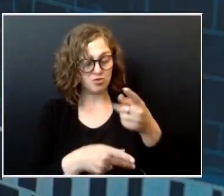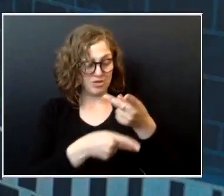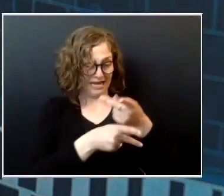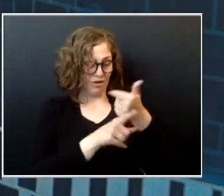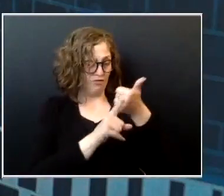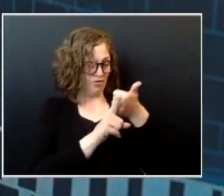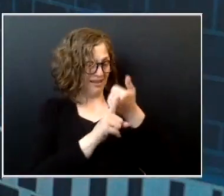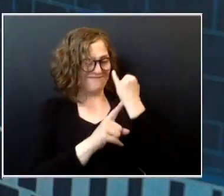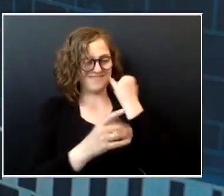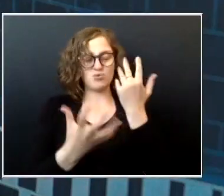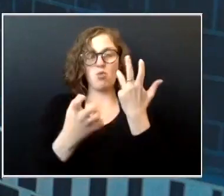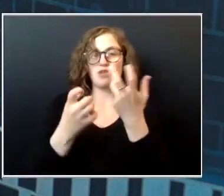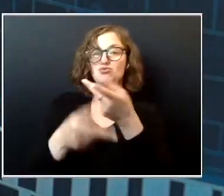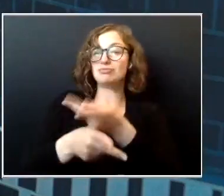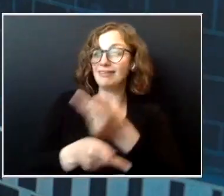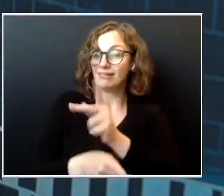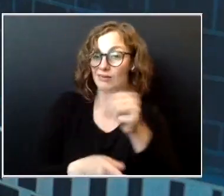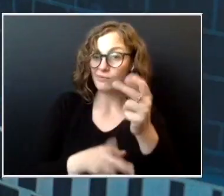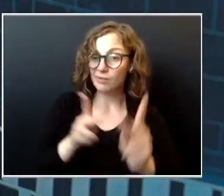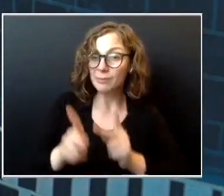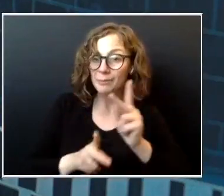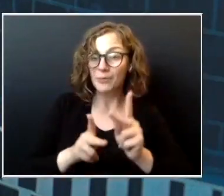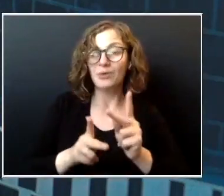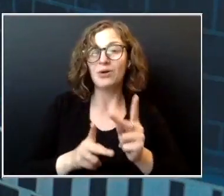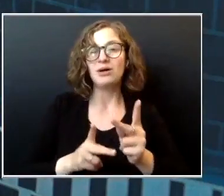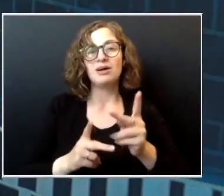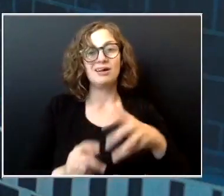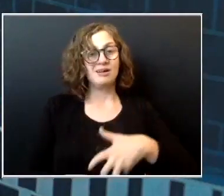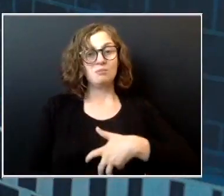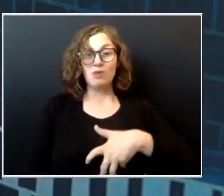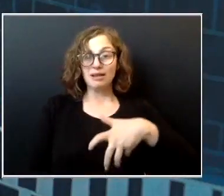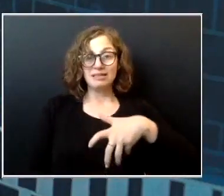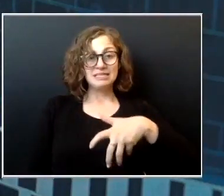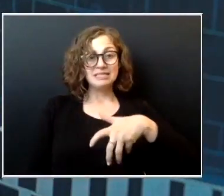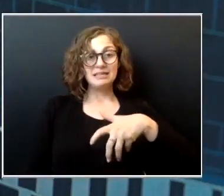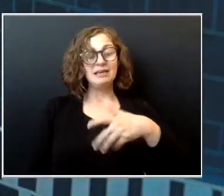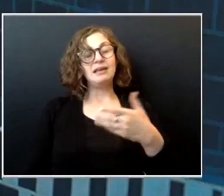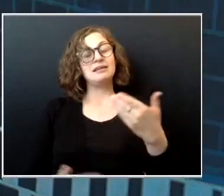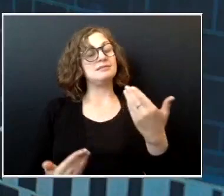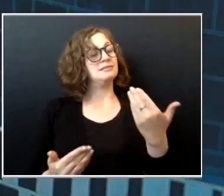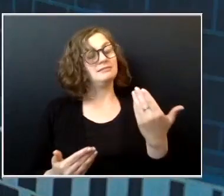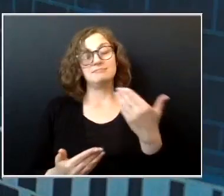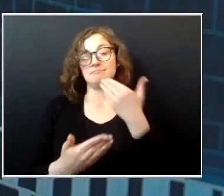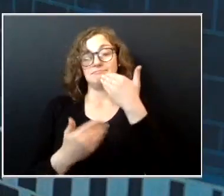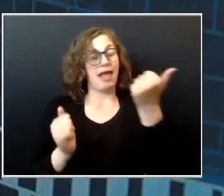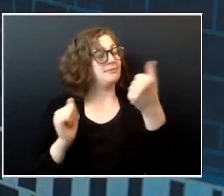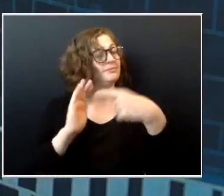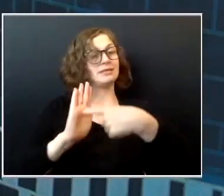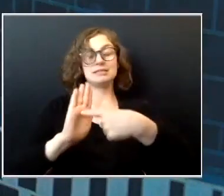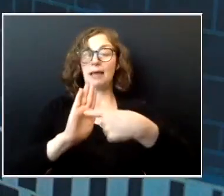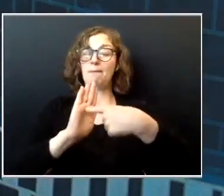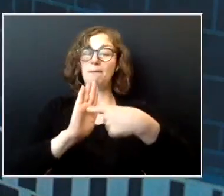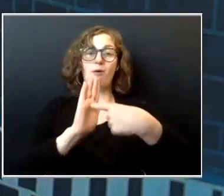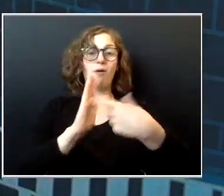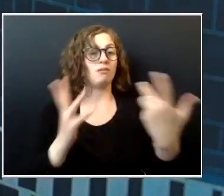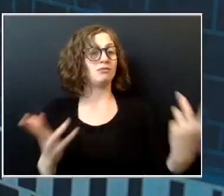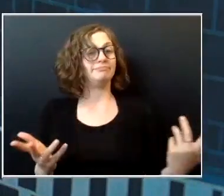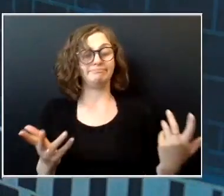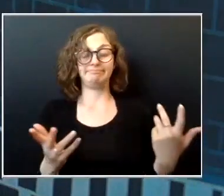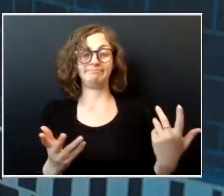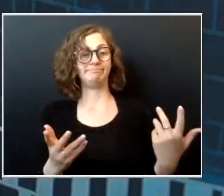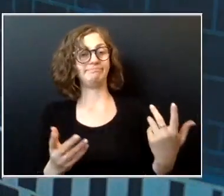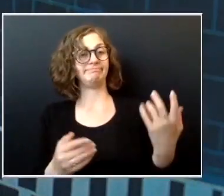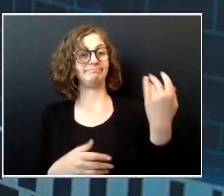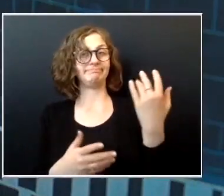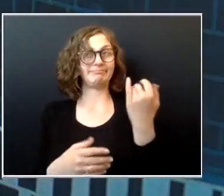pregnancy is probably the best example of that. And if you can really manage that side of